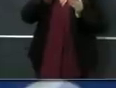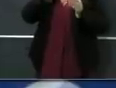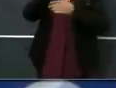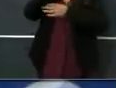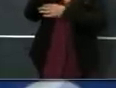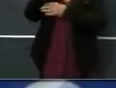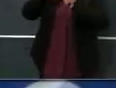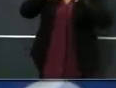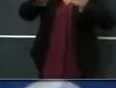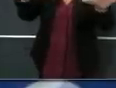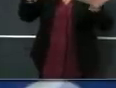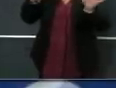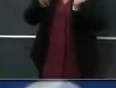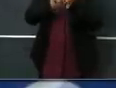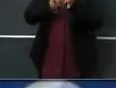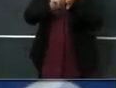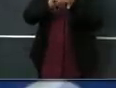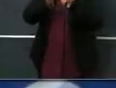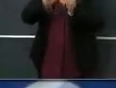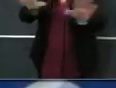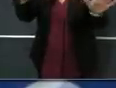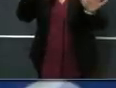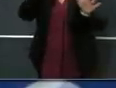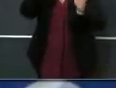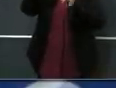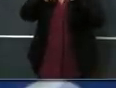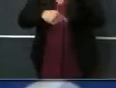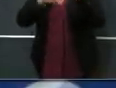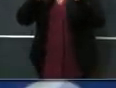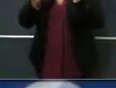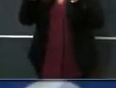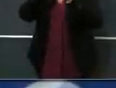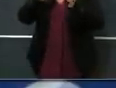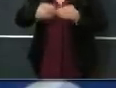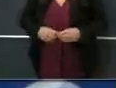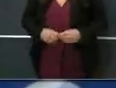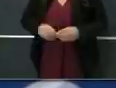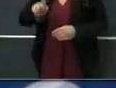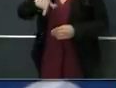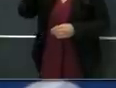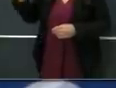press conference. Samantha Solomon, ABC 10.